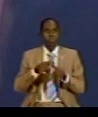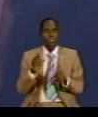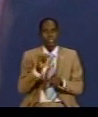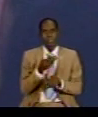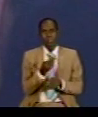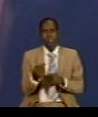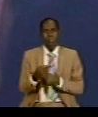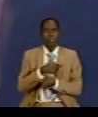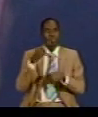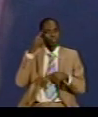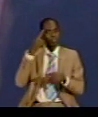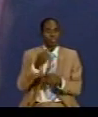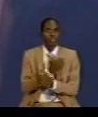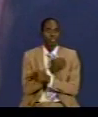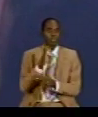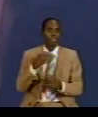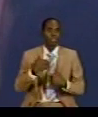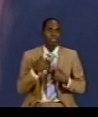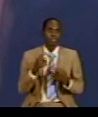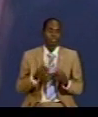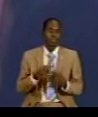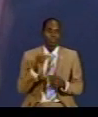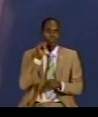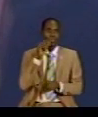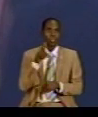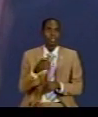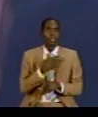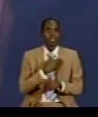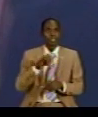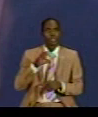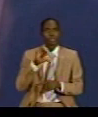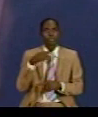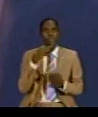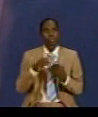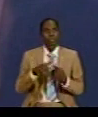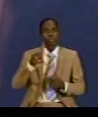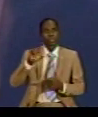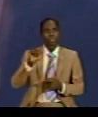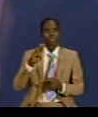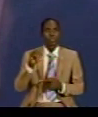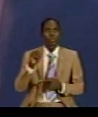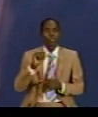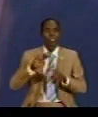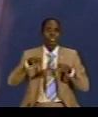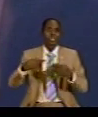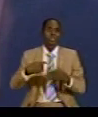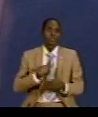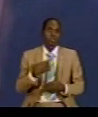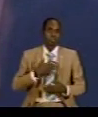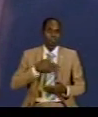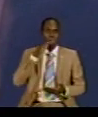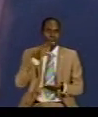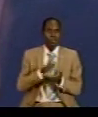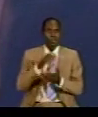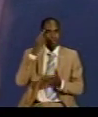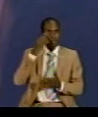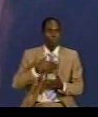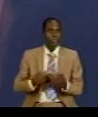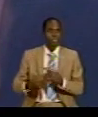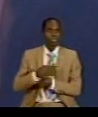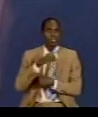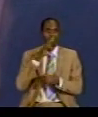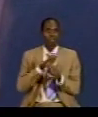fulfilled, that I may go in unto her. And Laban gathered together all the men of the place, and made a